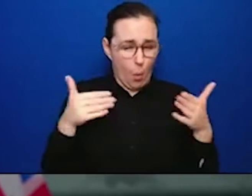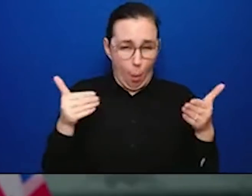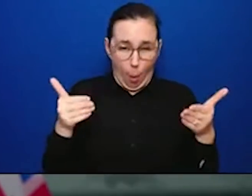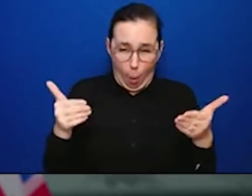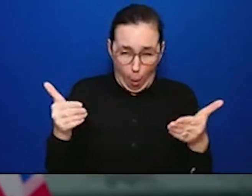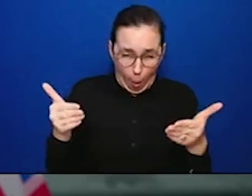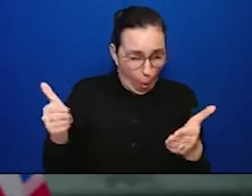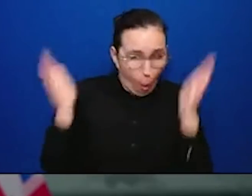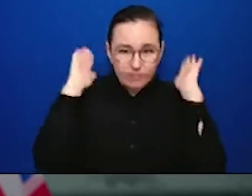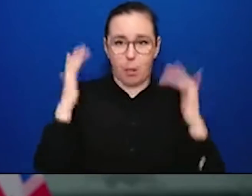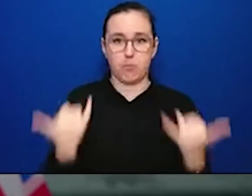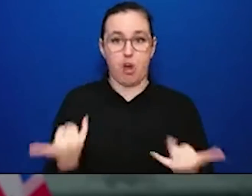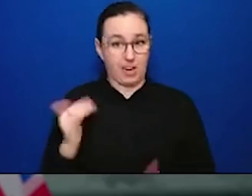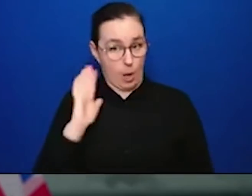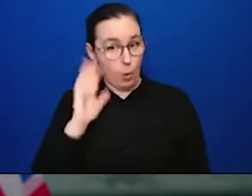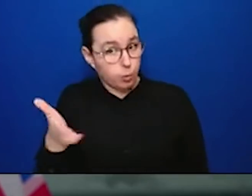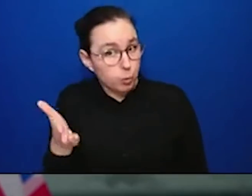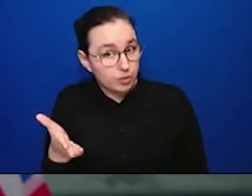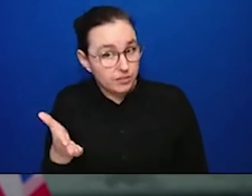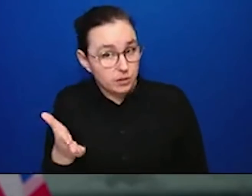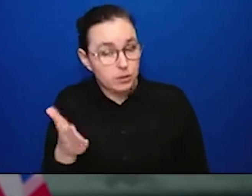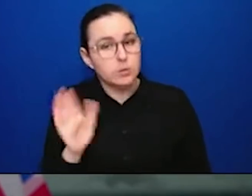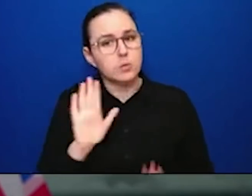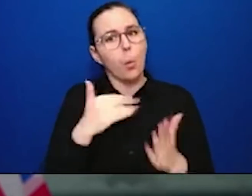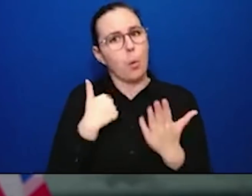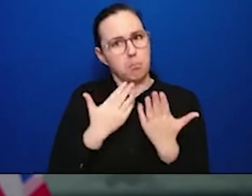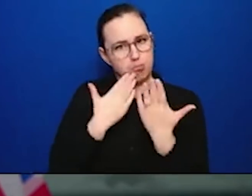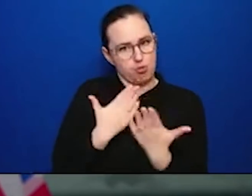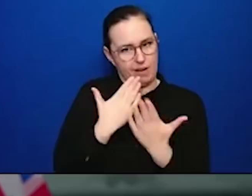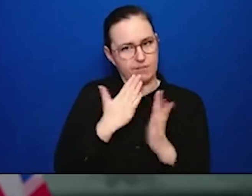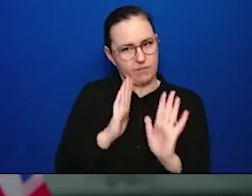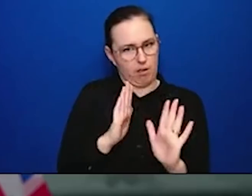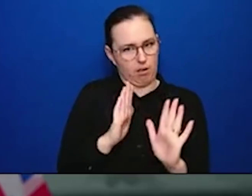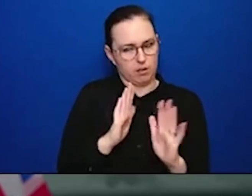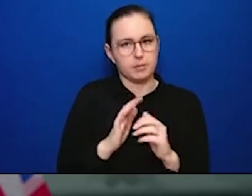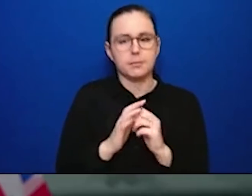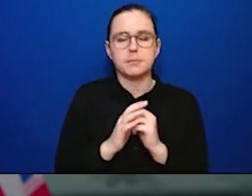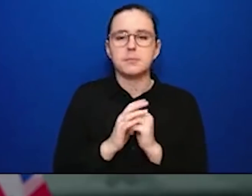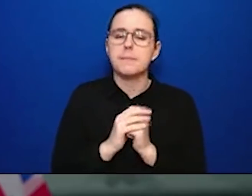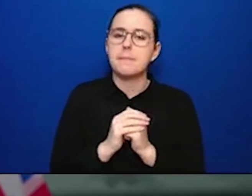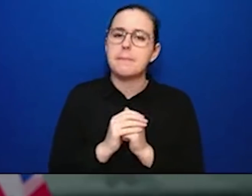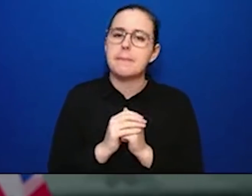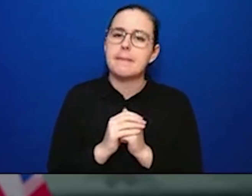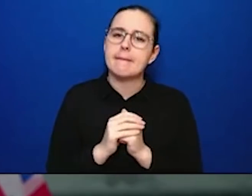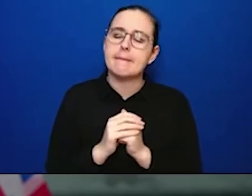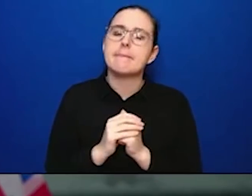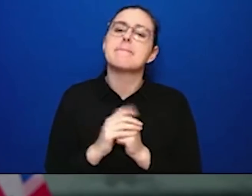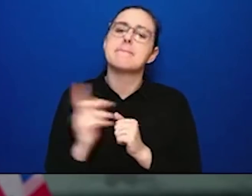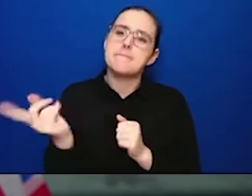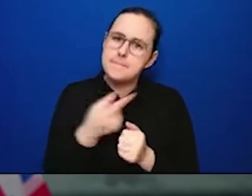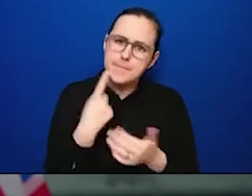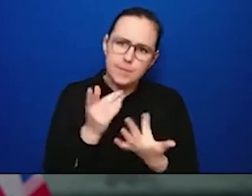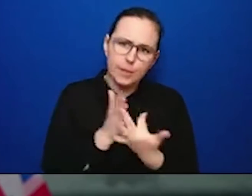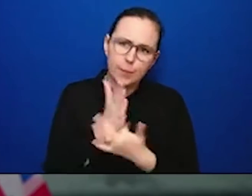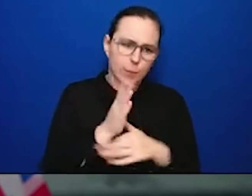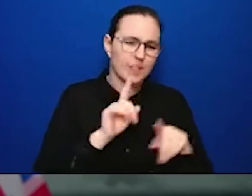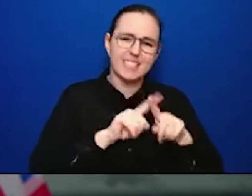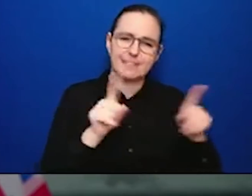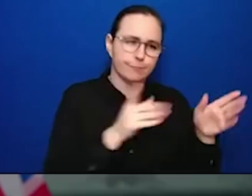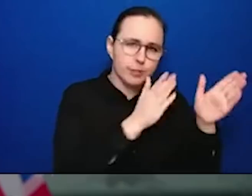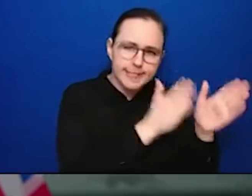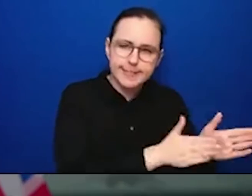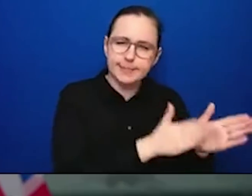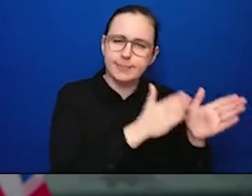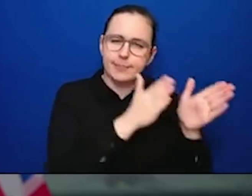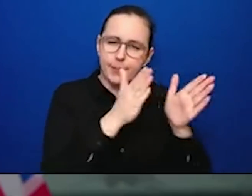So right now, we have been through several phases of knowing what it takes to prevent